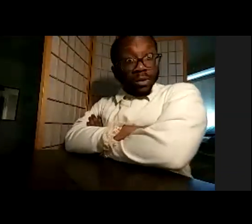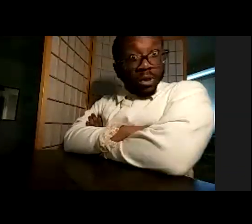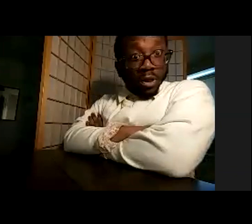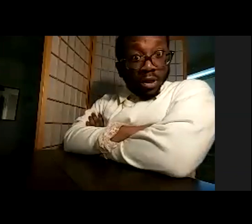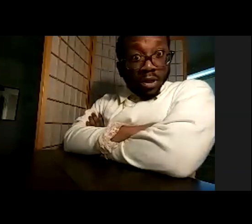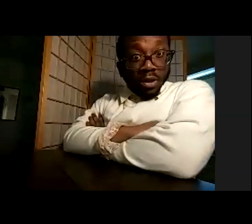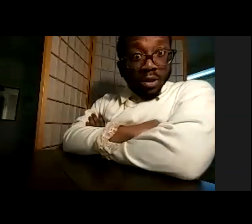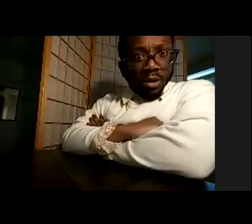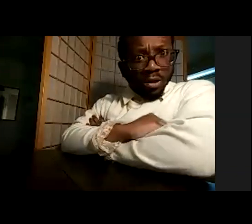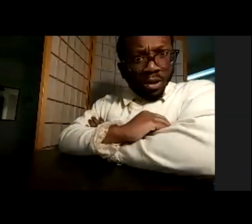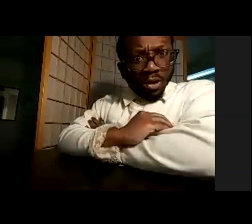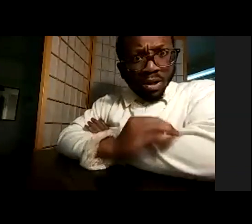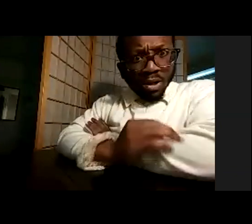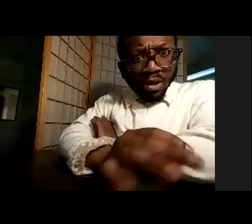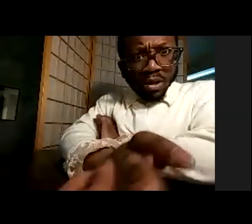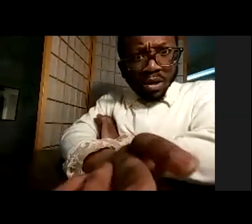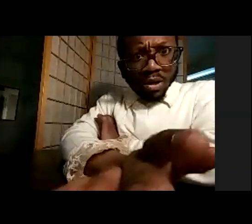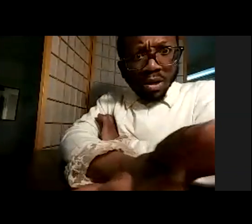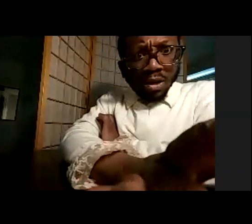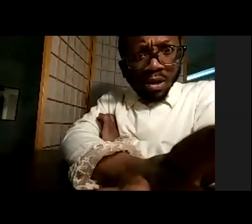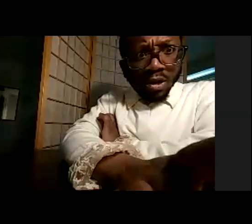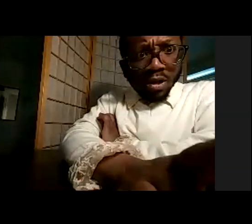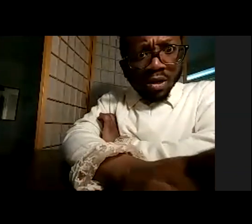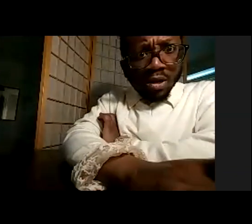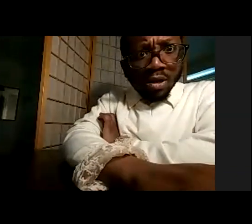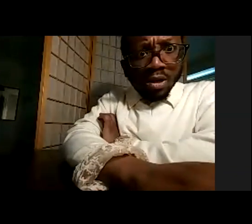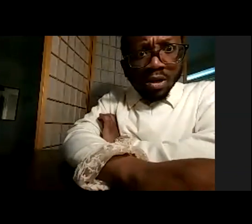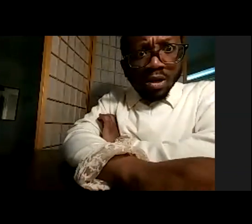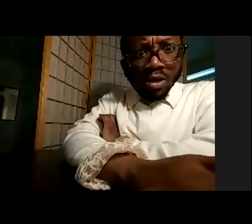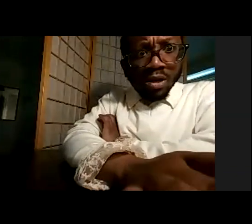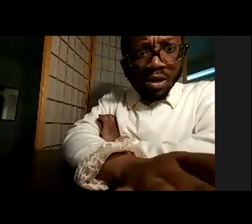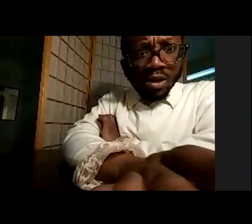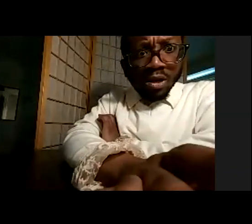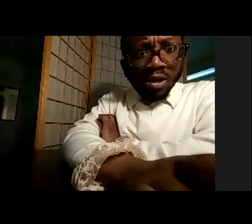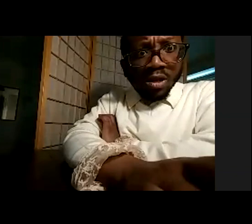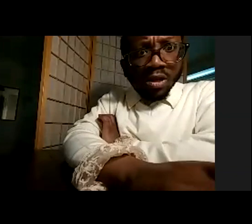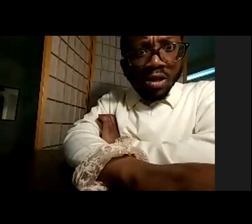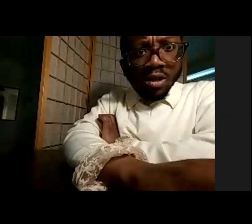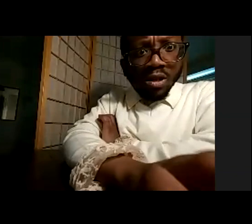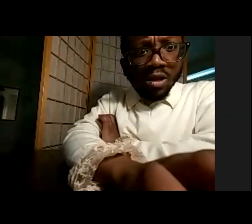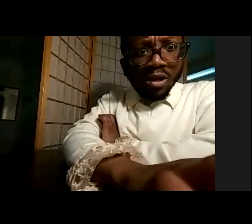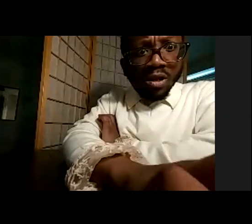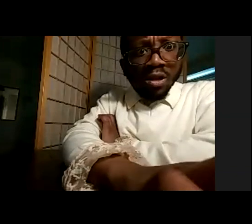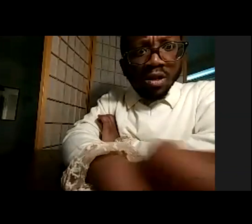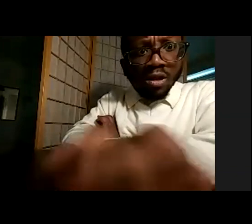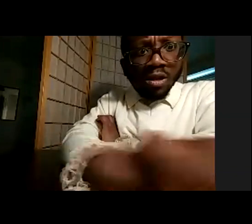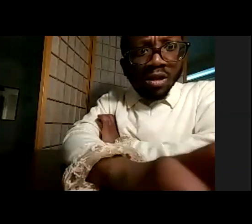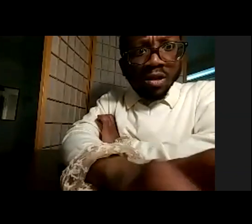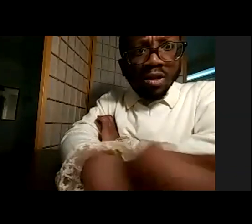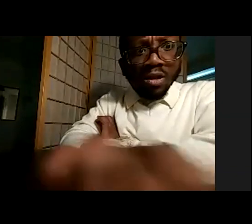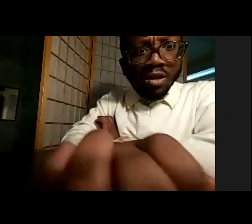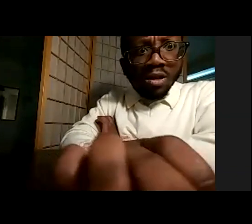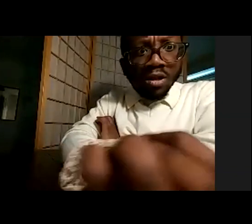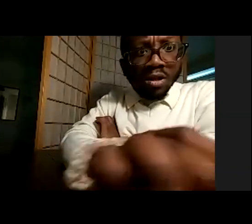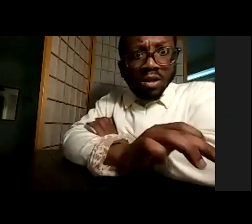for thou wast a spirit too delicate to act her earthly and abhorred commands. Refusing her